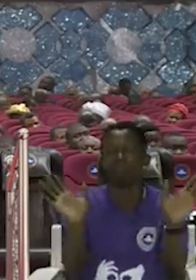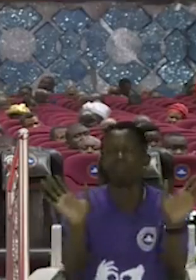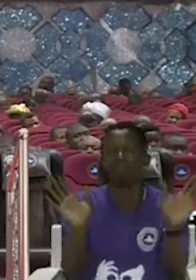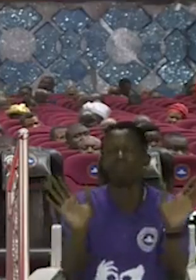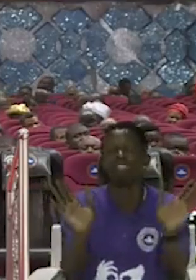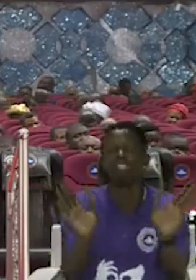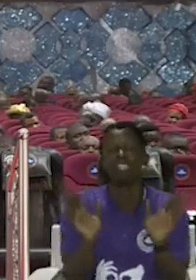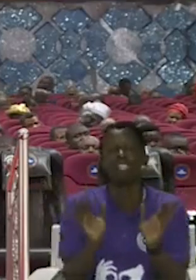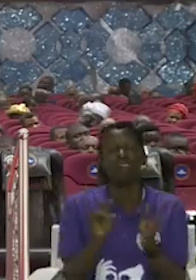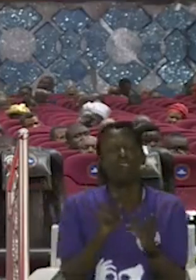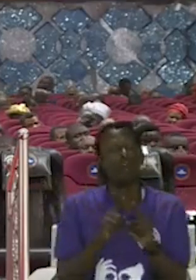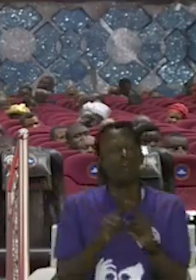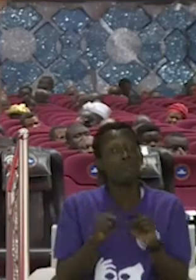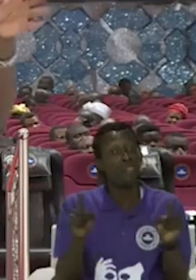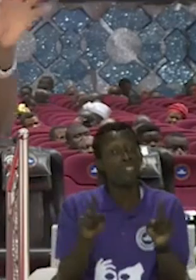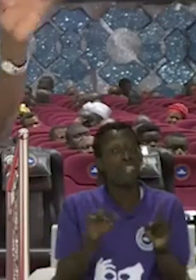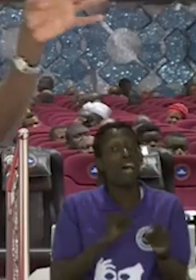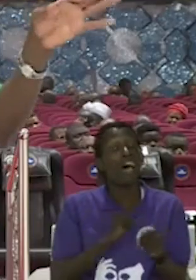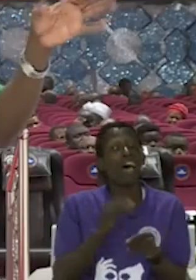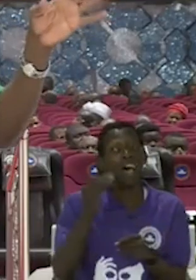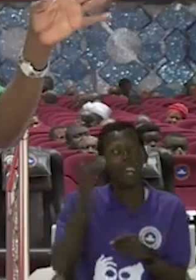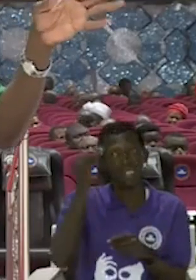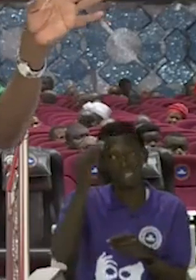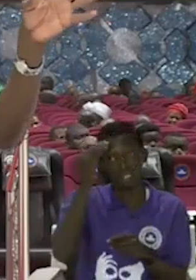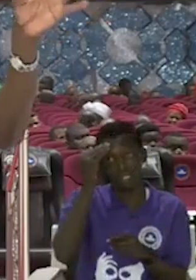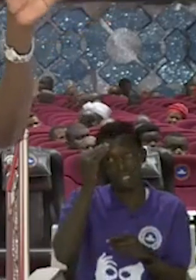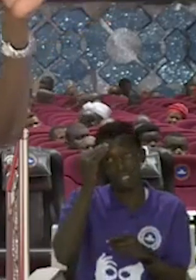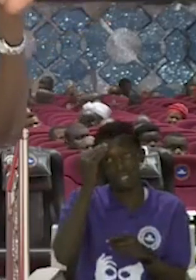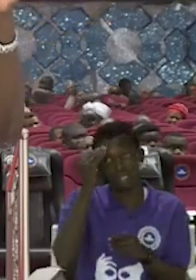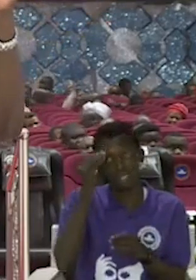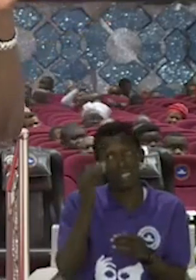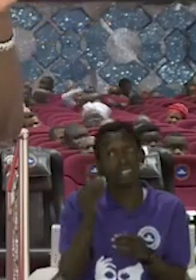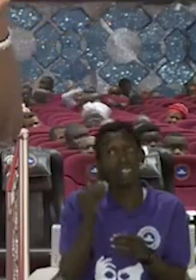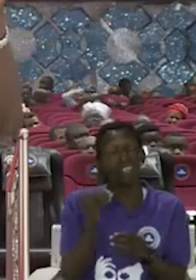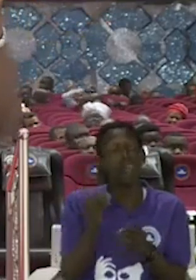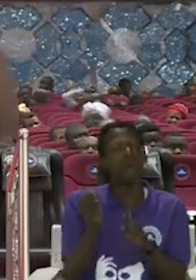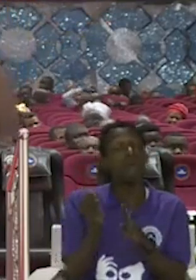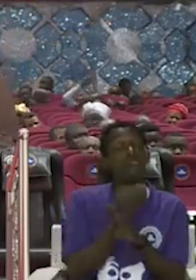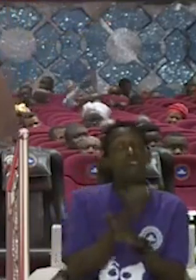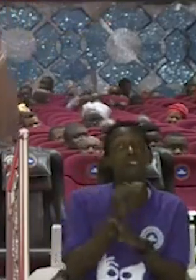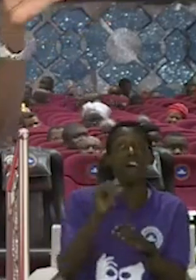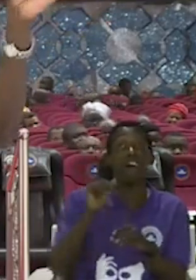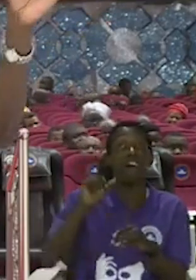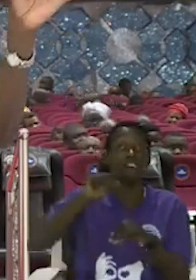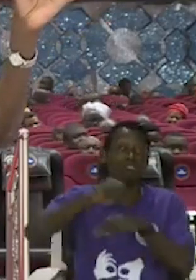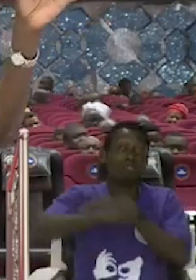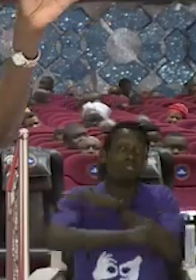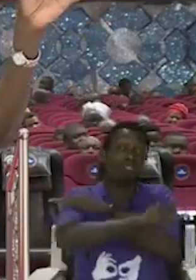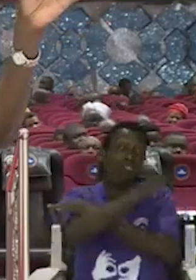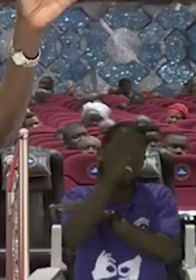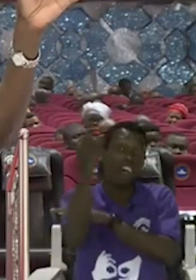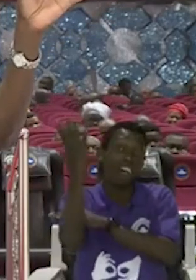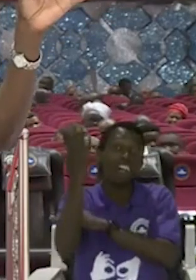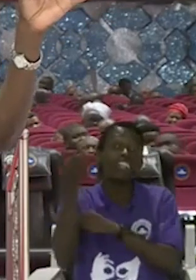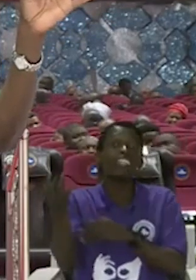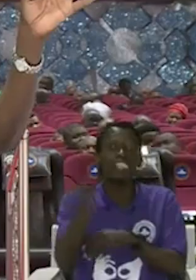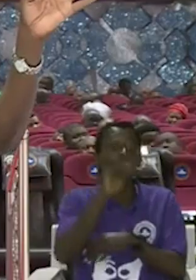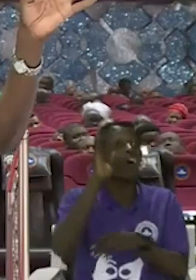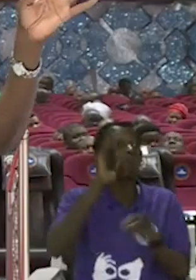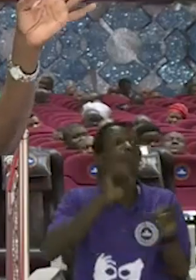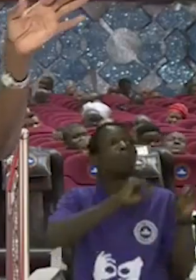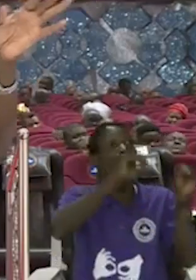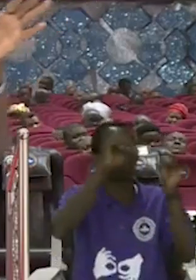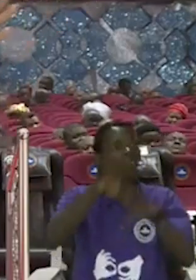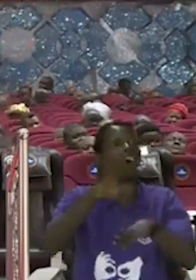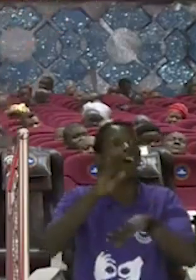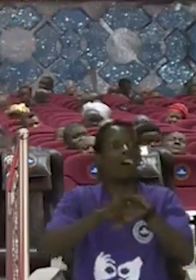But I know this again, of course, before the sun rises, this will be on the internet all over the world